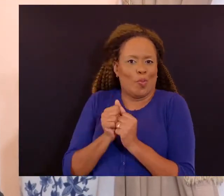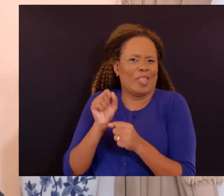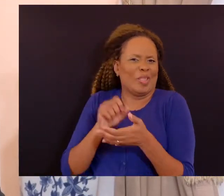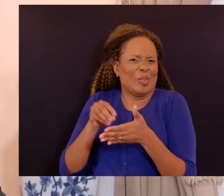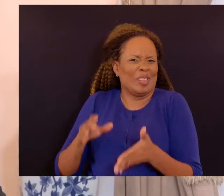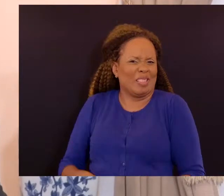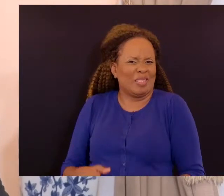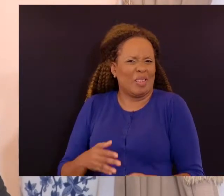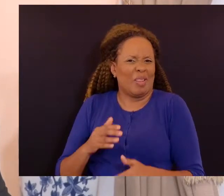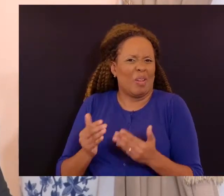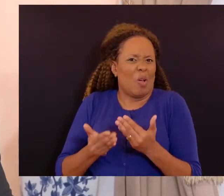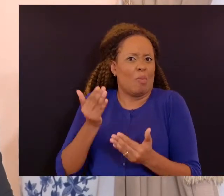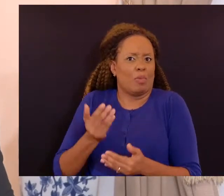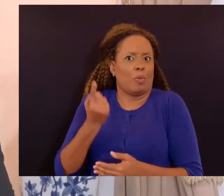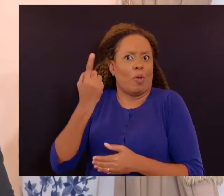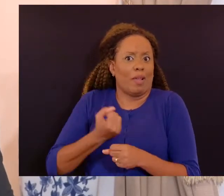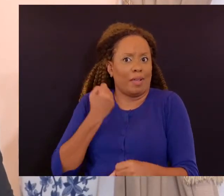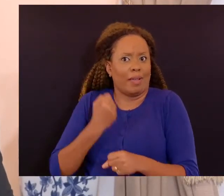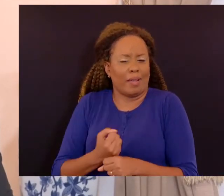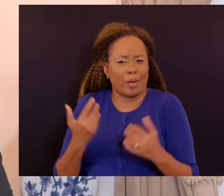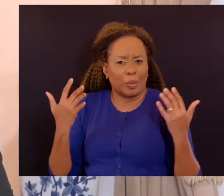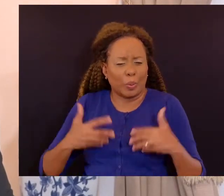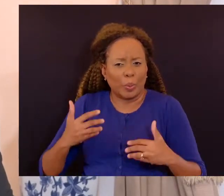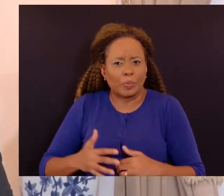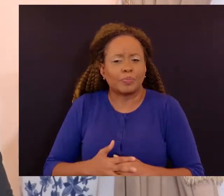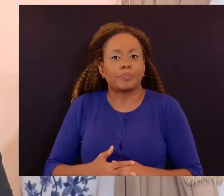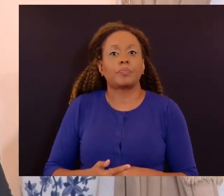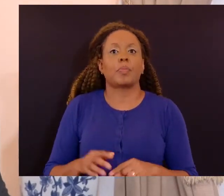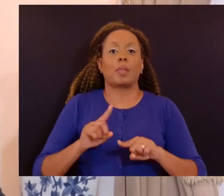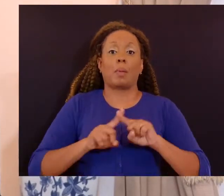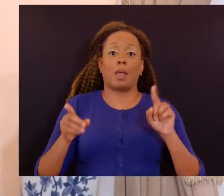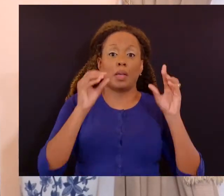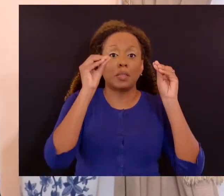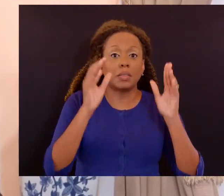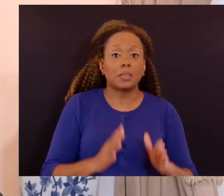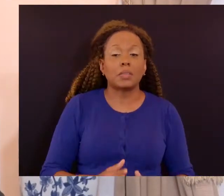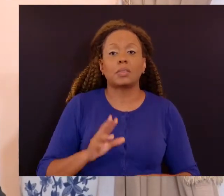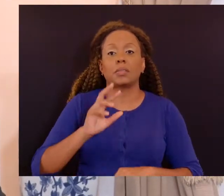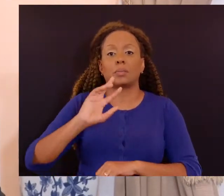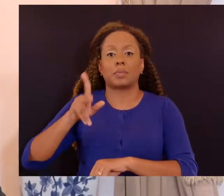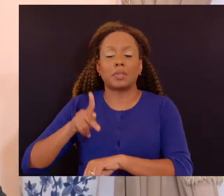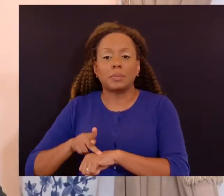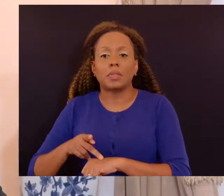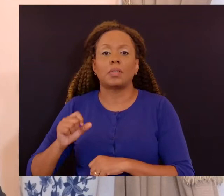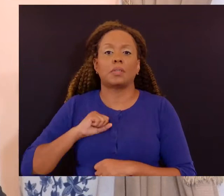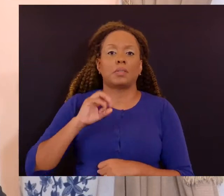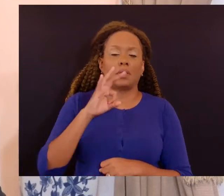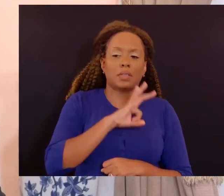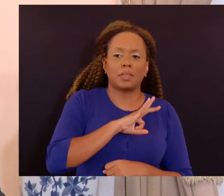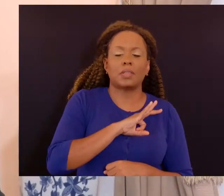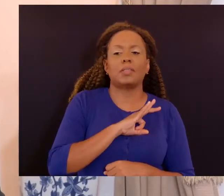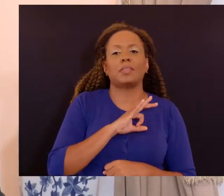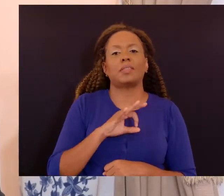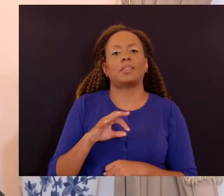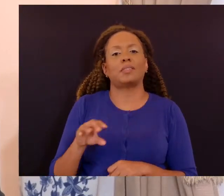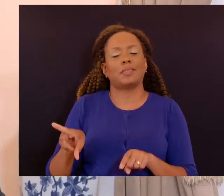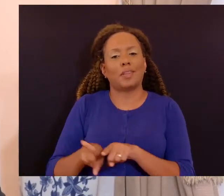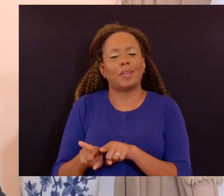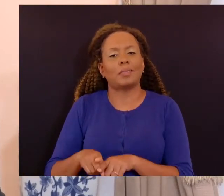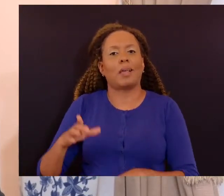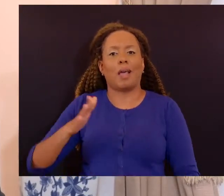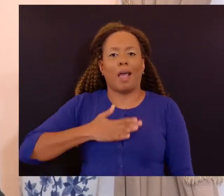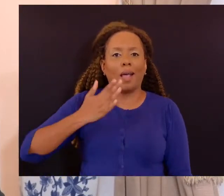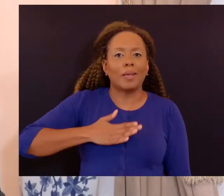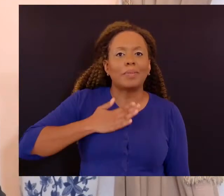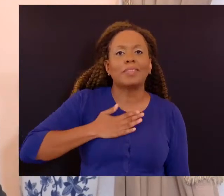a year. As for the teachers, the principals, and ancillary staff, I can honestly say that they too have welcomed the face-to-face classes